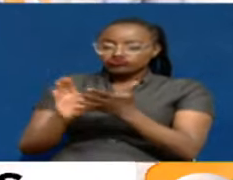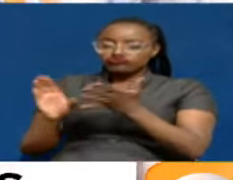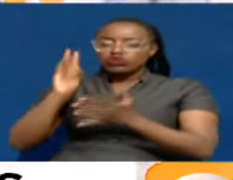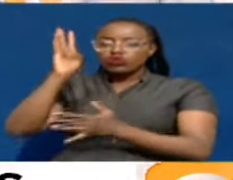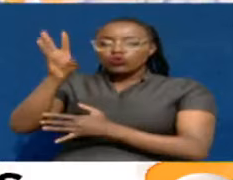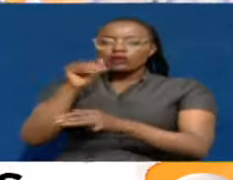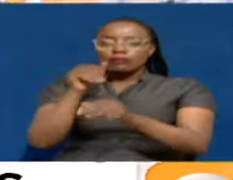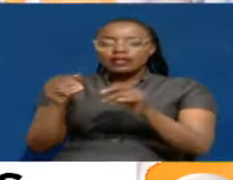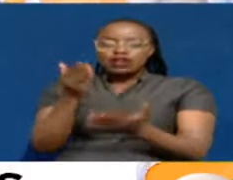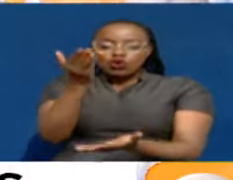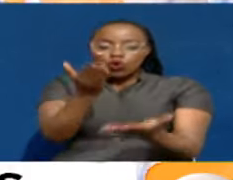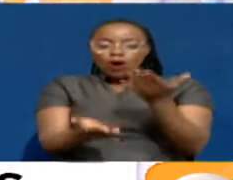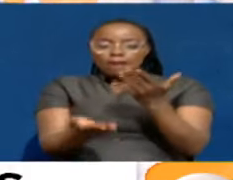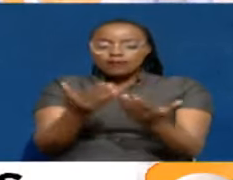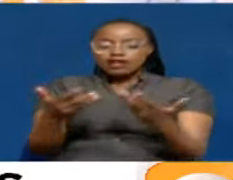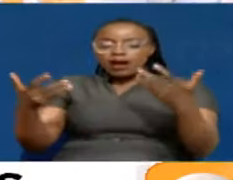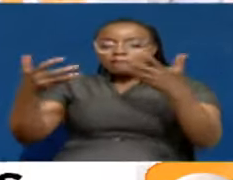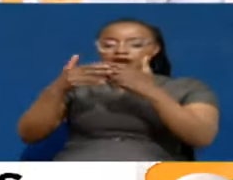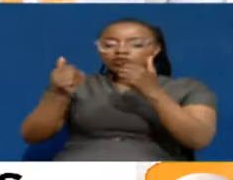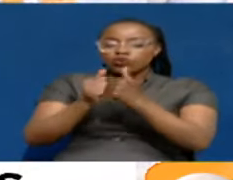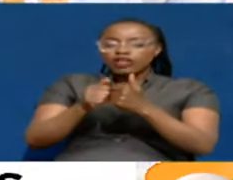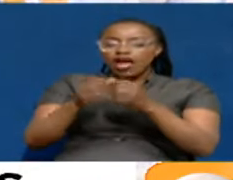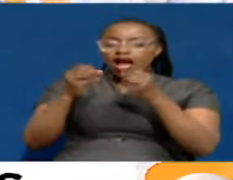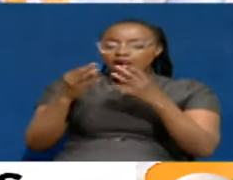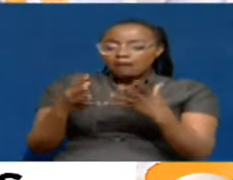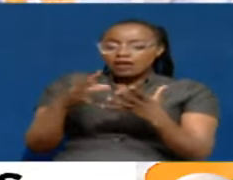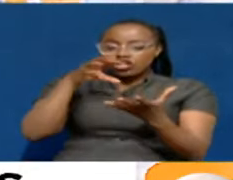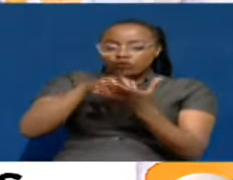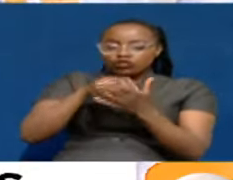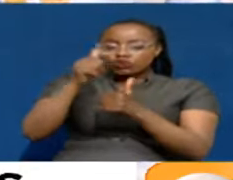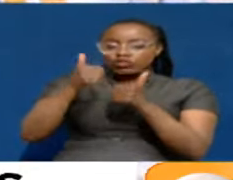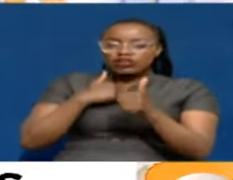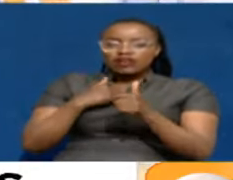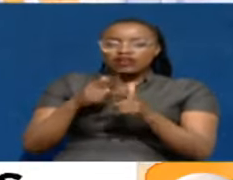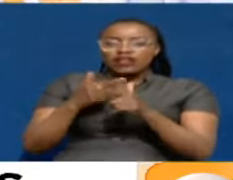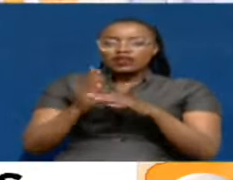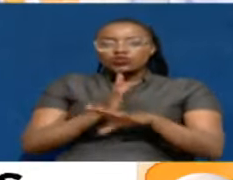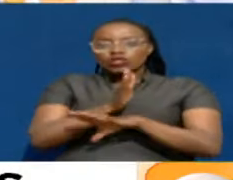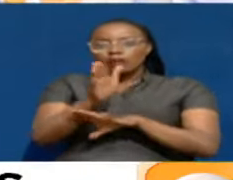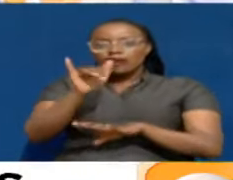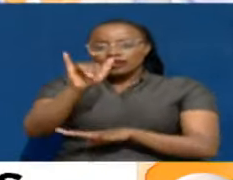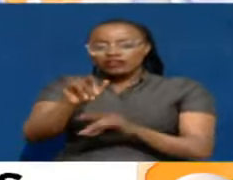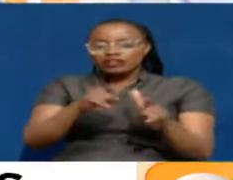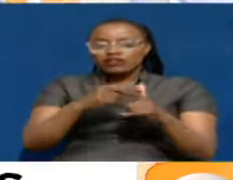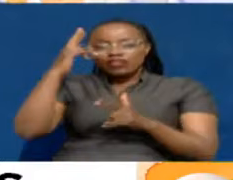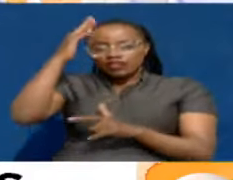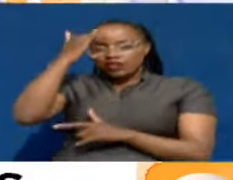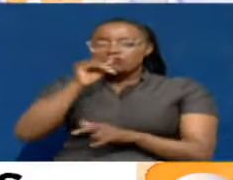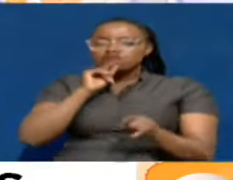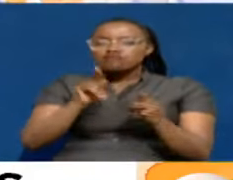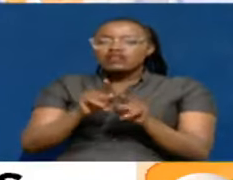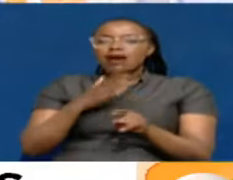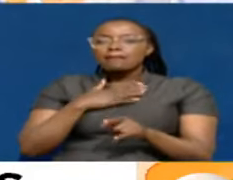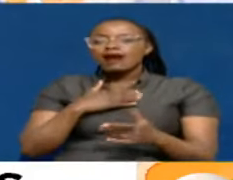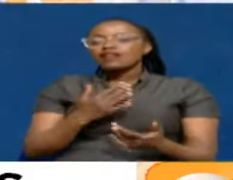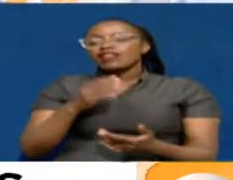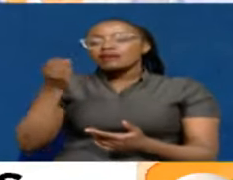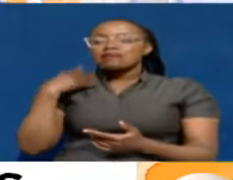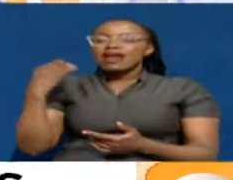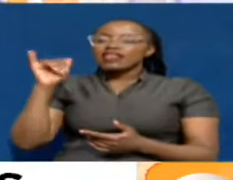utakuwa ukifananishwa na the number of seats. It went beyond that. That's why I'm saying my brother has not read